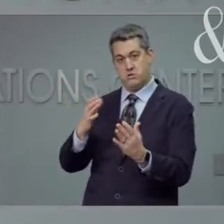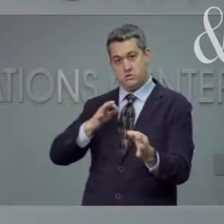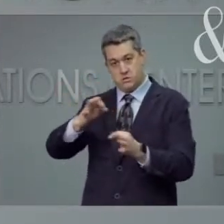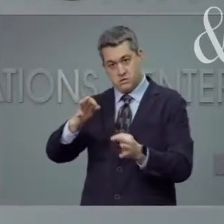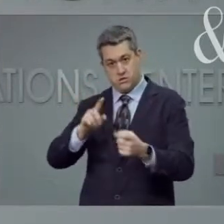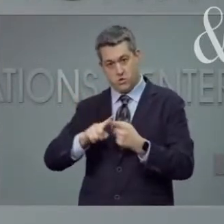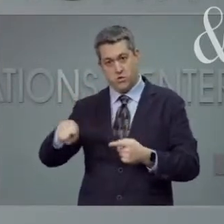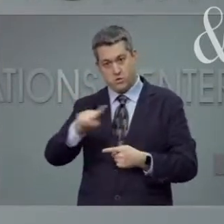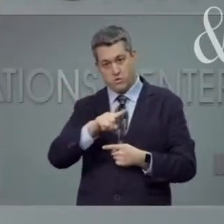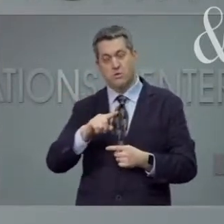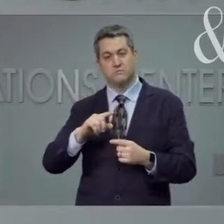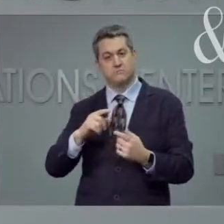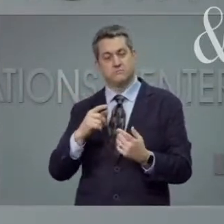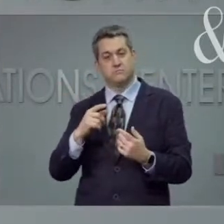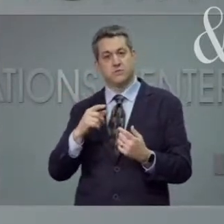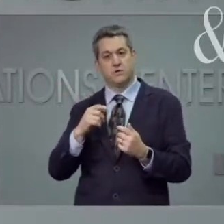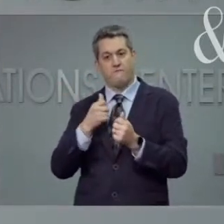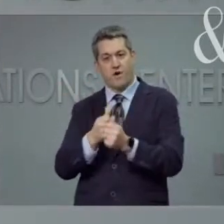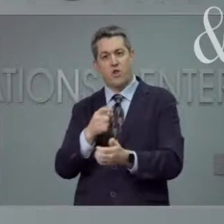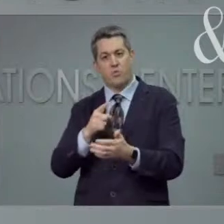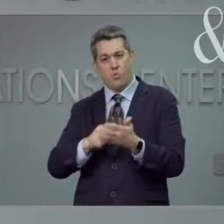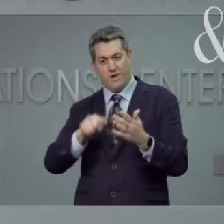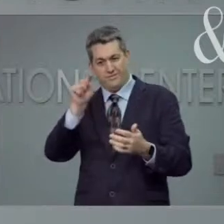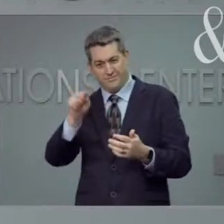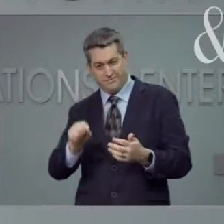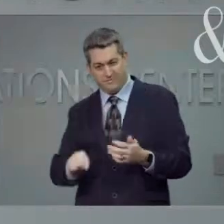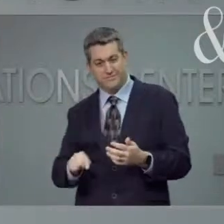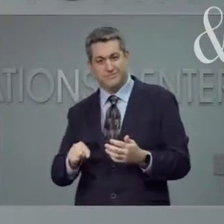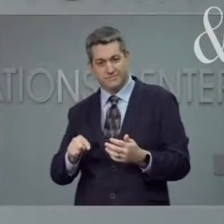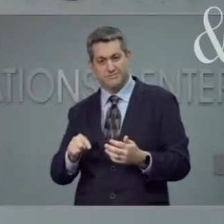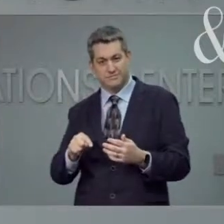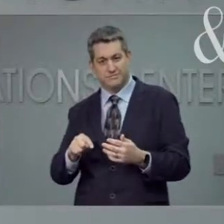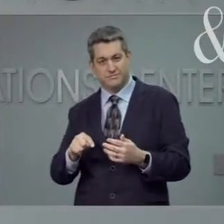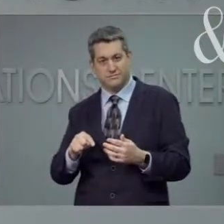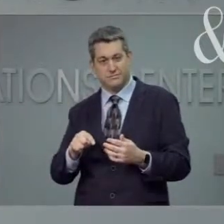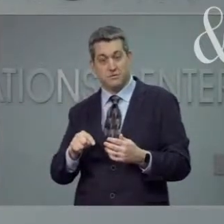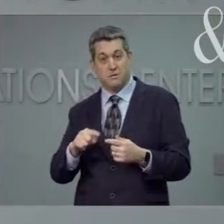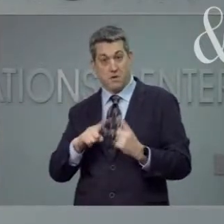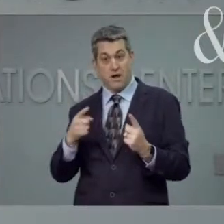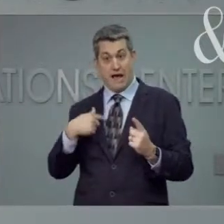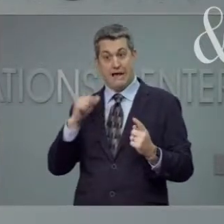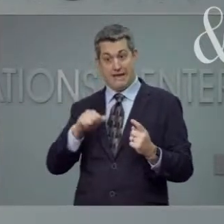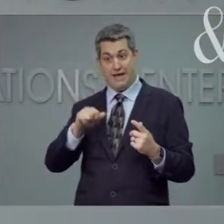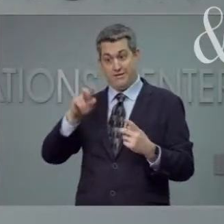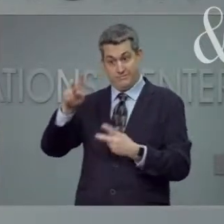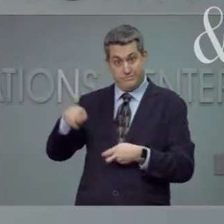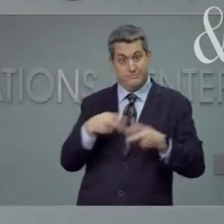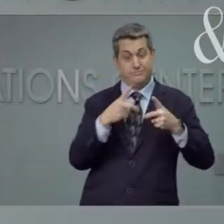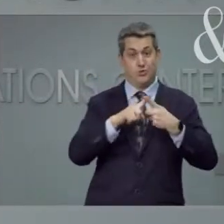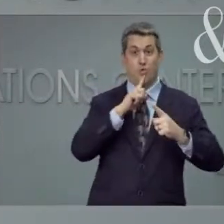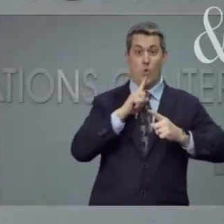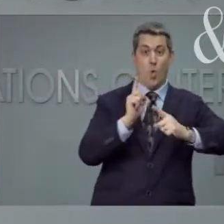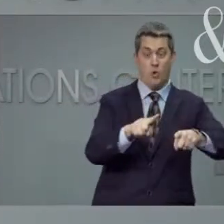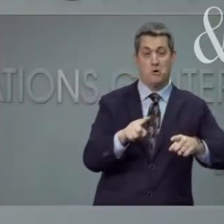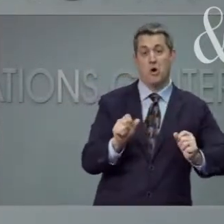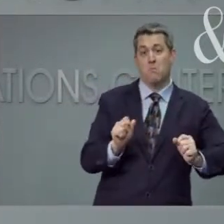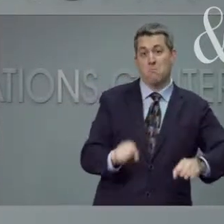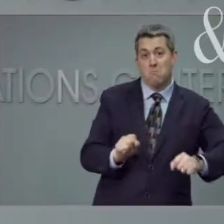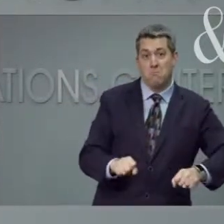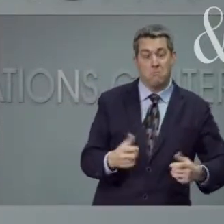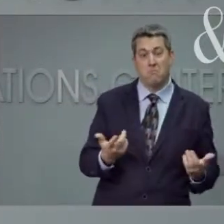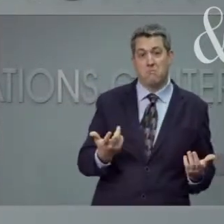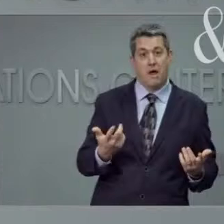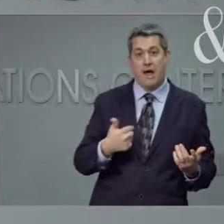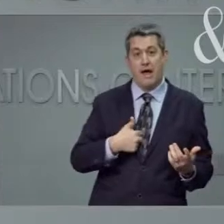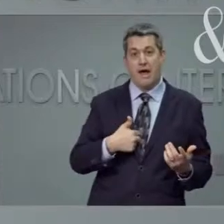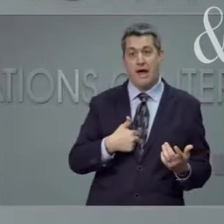in contact with other people, and particularly when you don't wear masks. All options, however, will remain on the table. I'll say